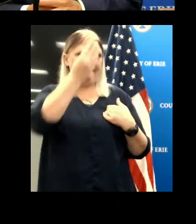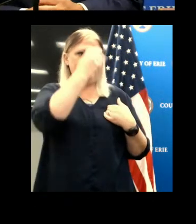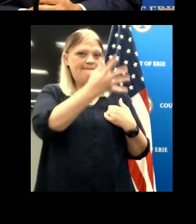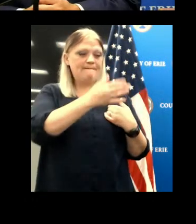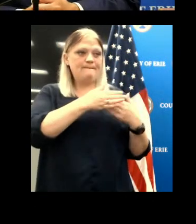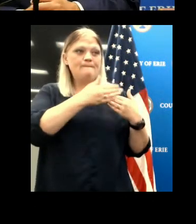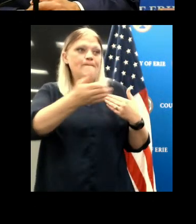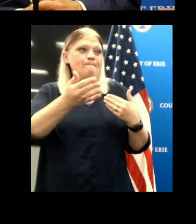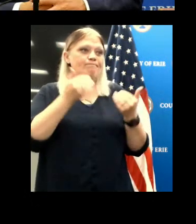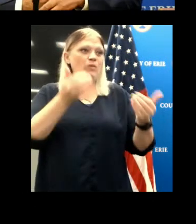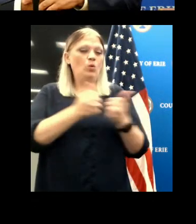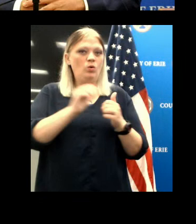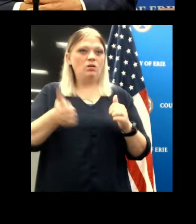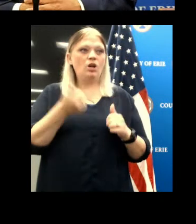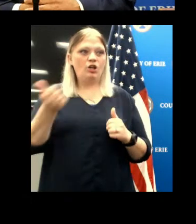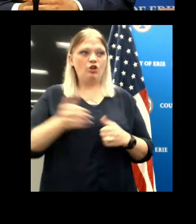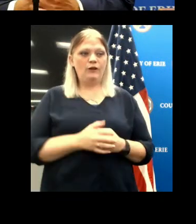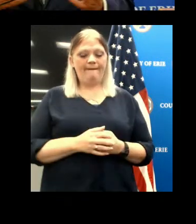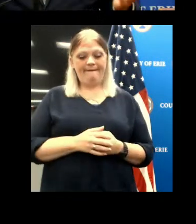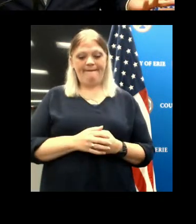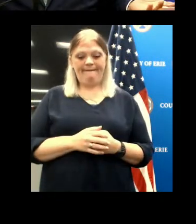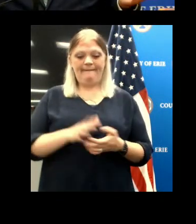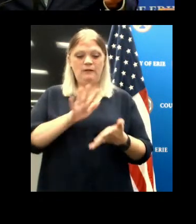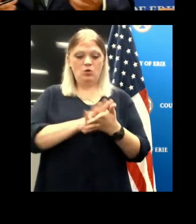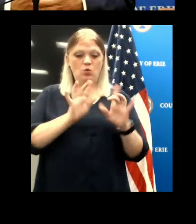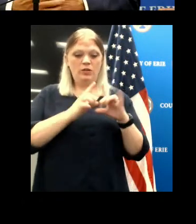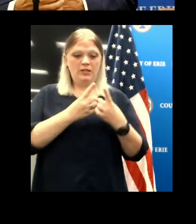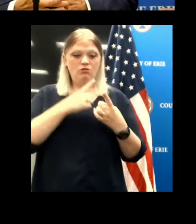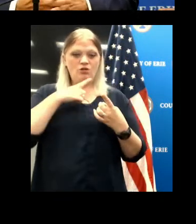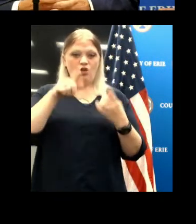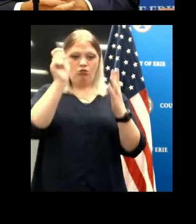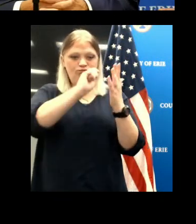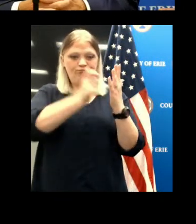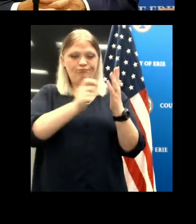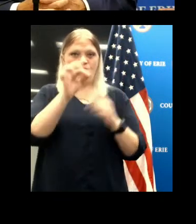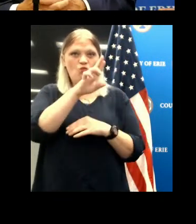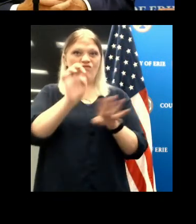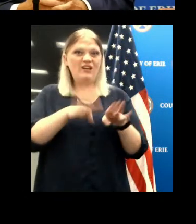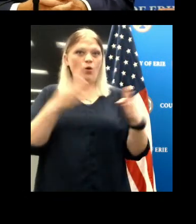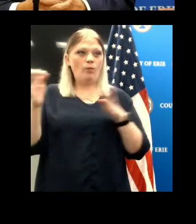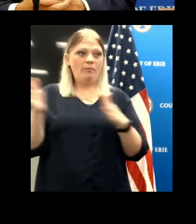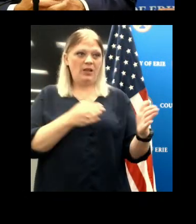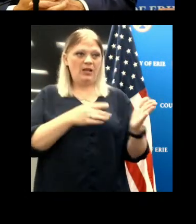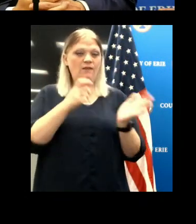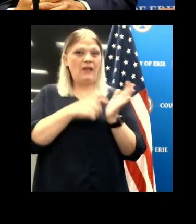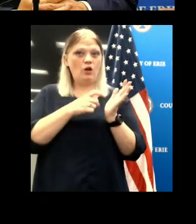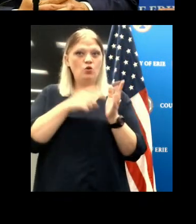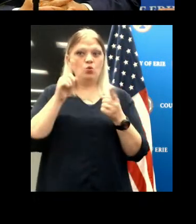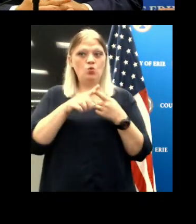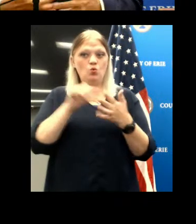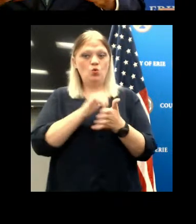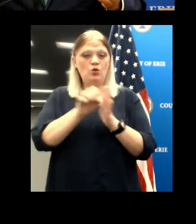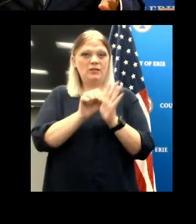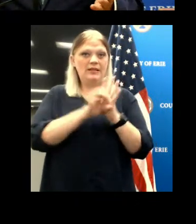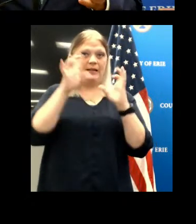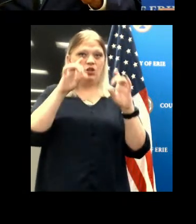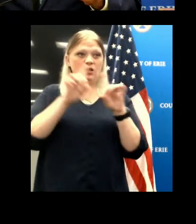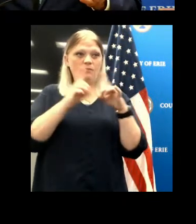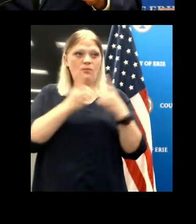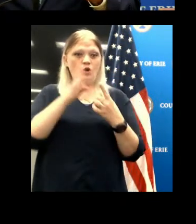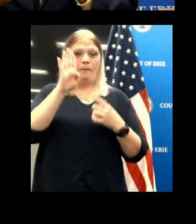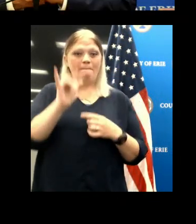on with some of the other items. School districts, of course, are writing reopening plans. They are due to the New York State Education Department by